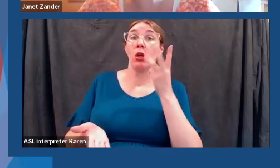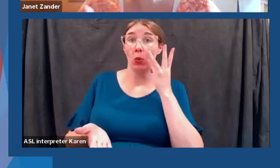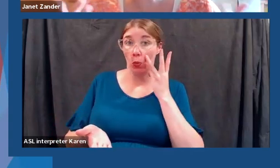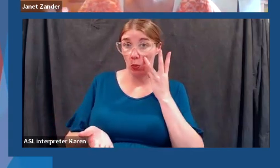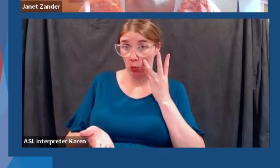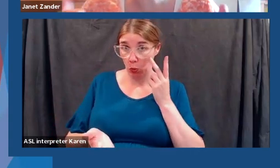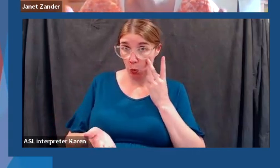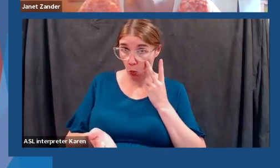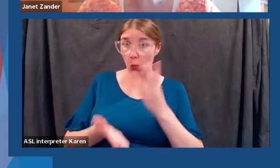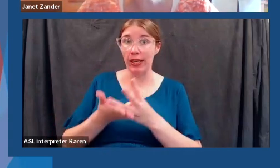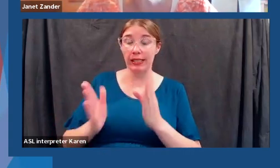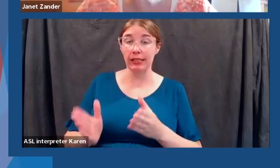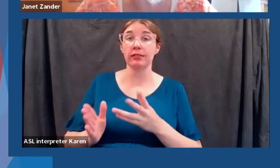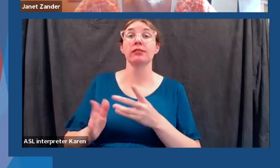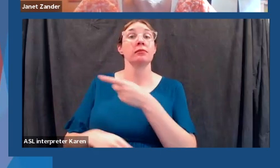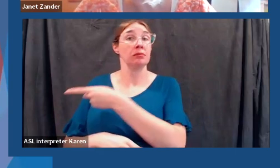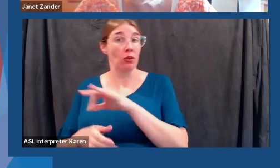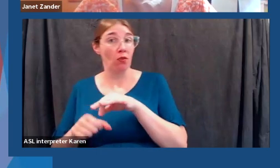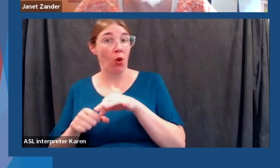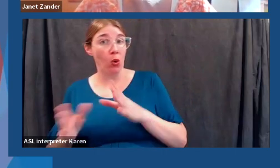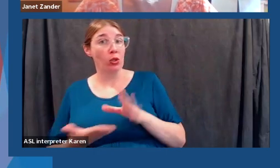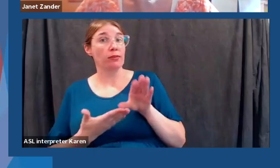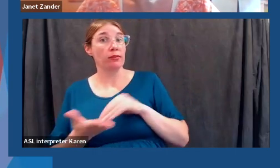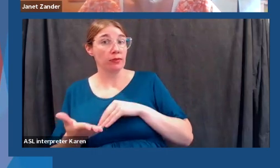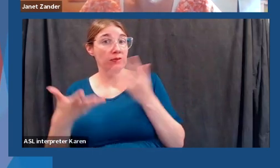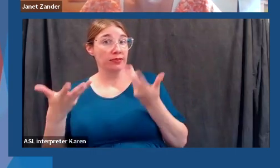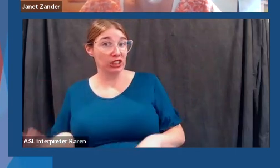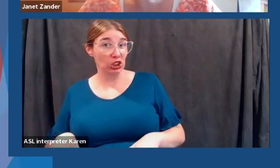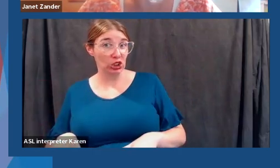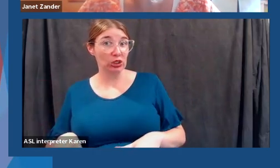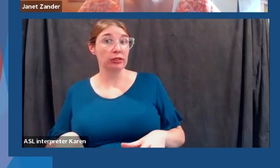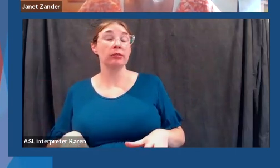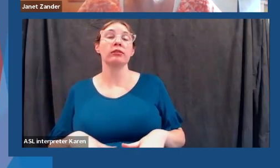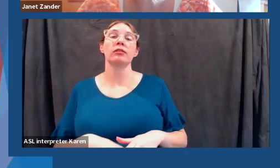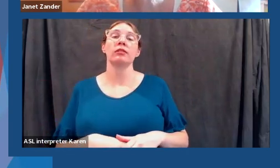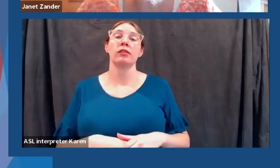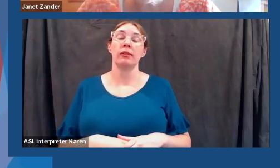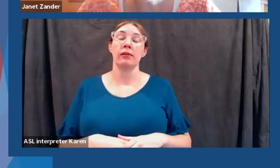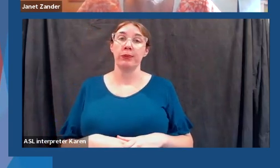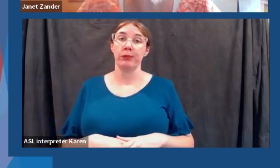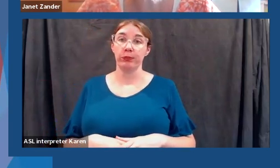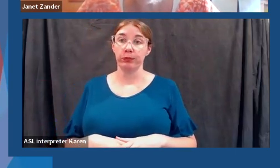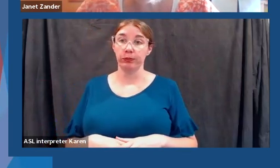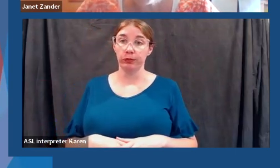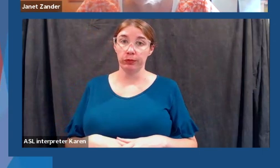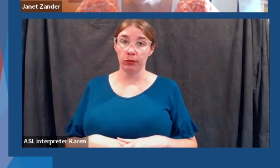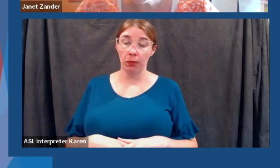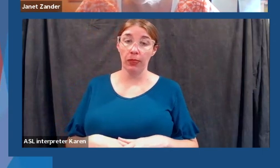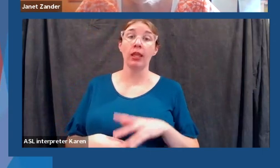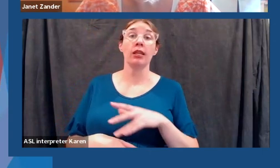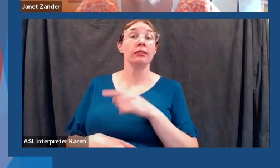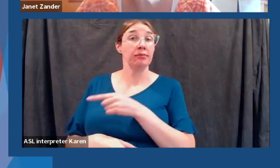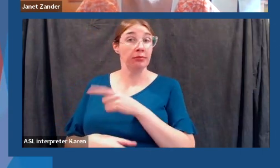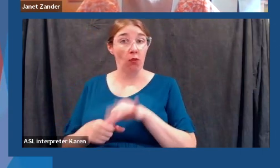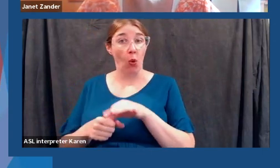so that's what they're witnessing, is that the ballot was completed. We want to make sure that the voting itself is a private